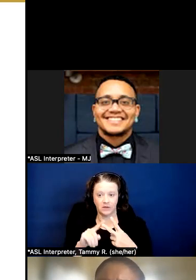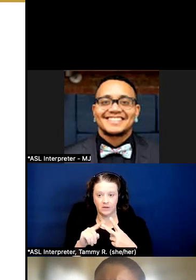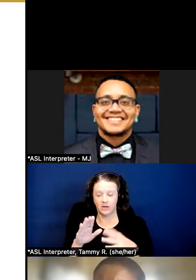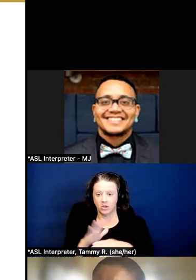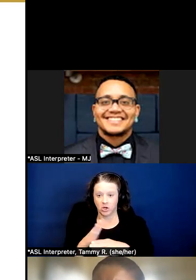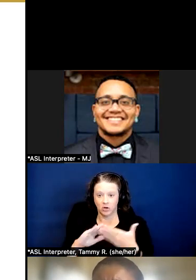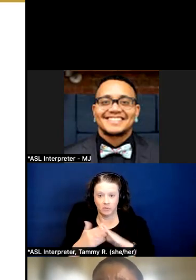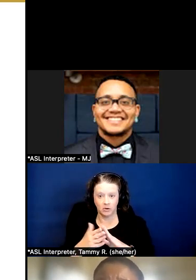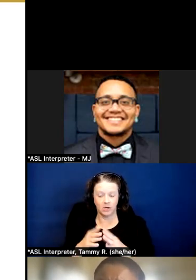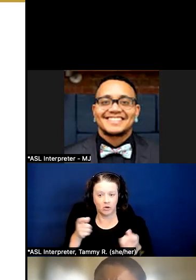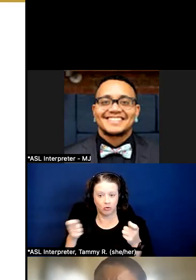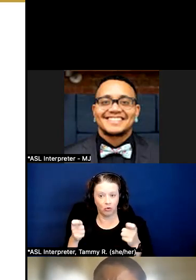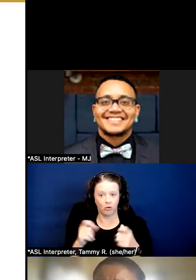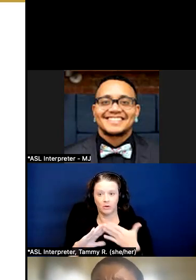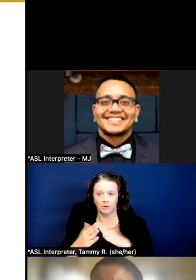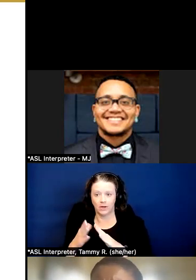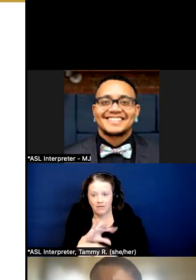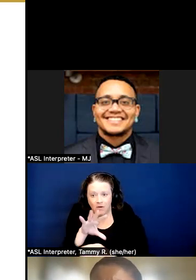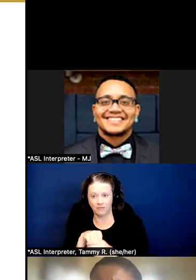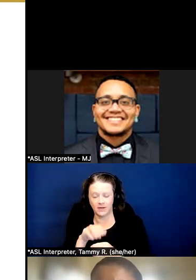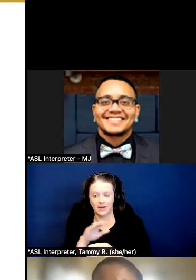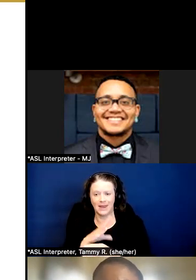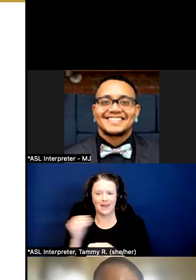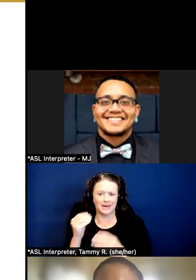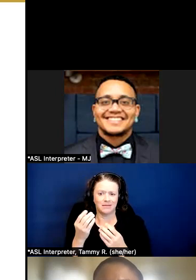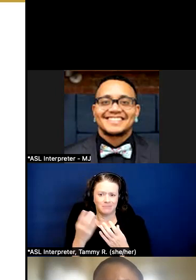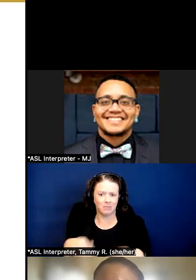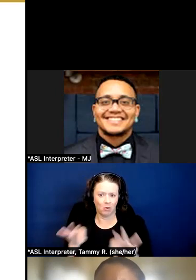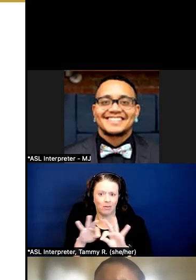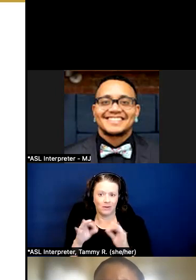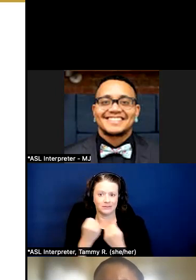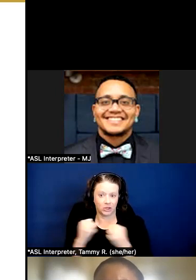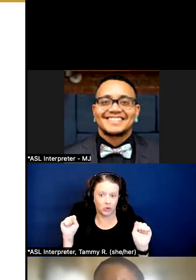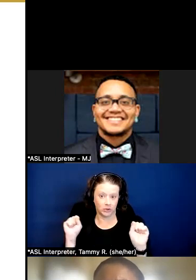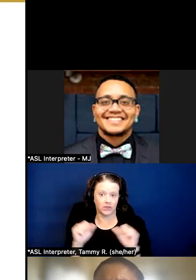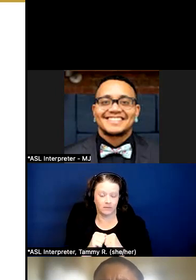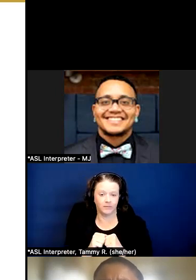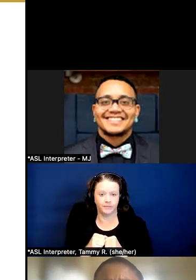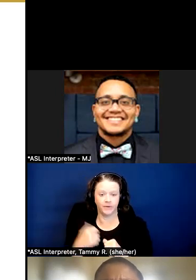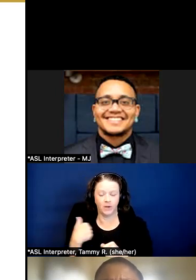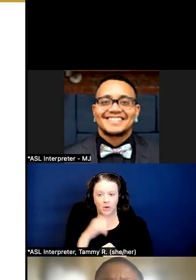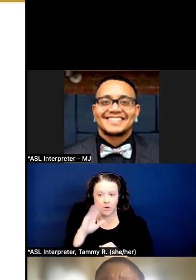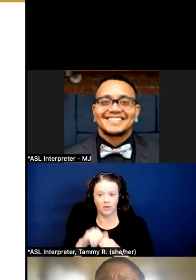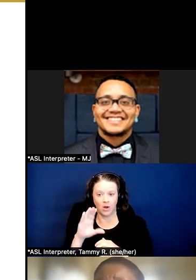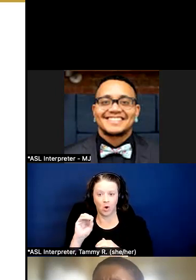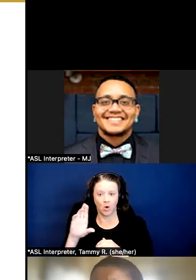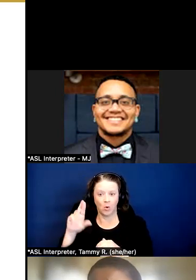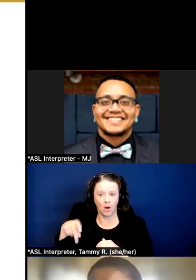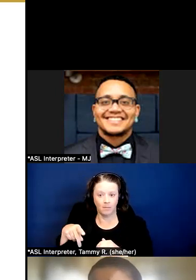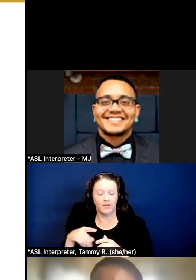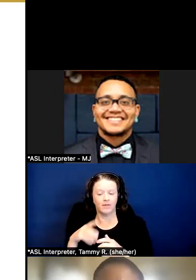community involvement, and importantly, security. We also know that cooperatives offer